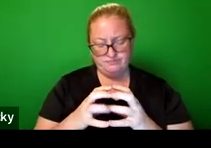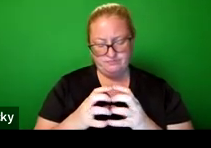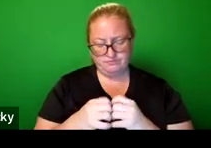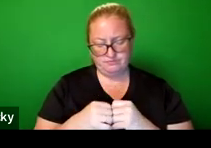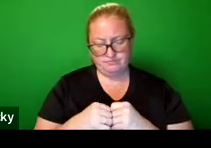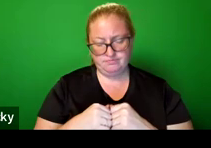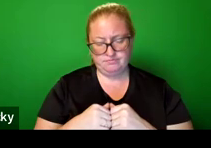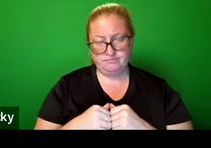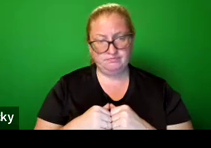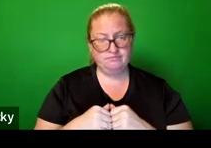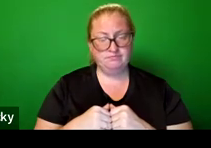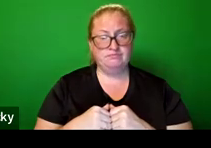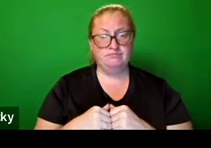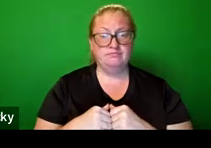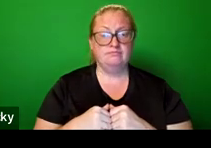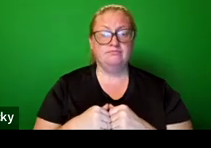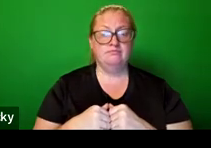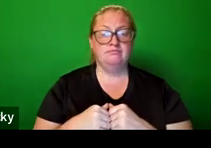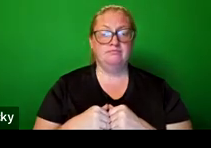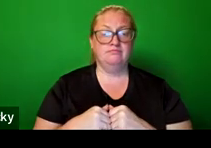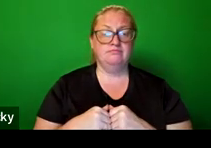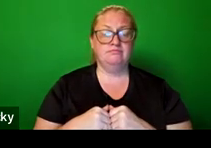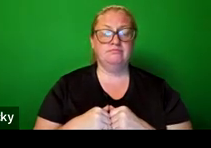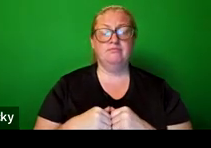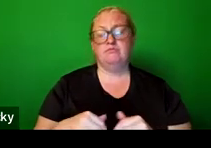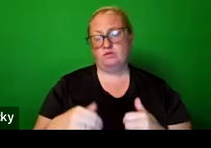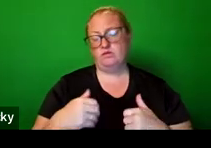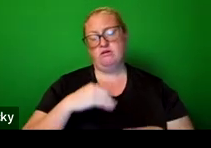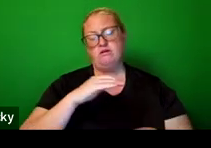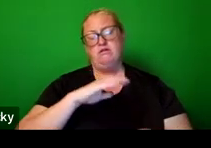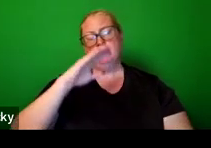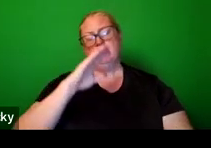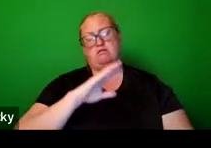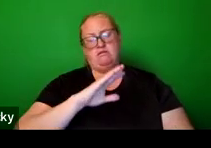you know, to do this, to move forward with this plan. I think for the purposes of